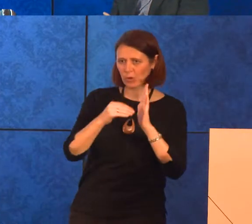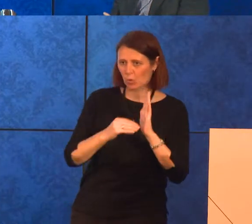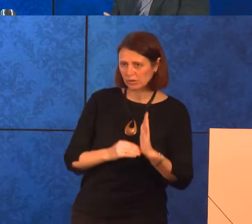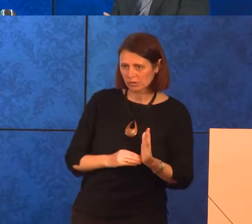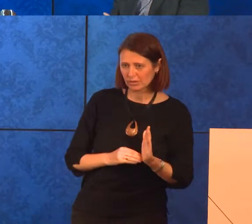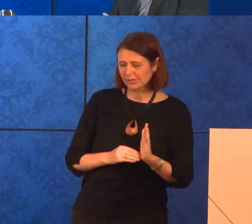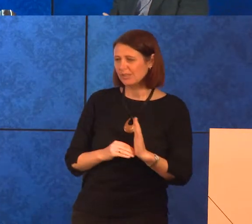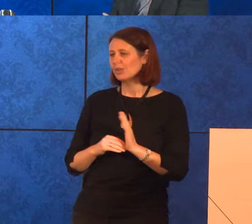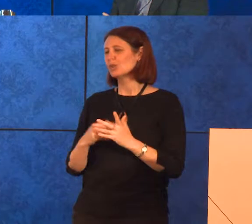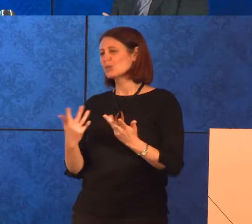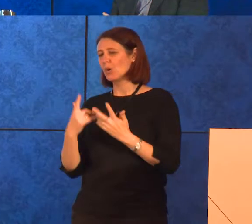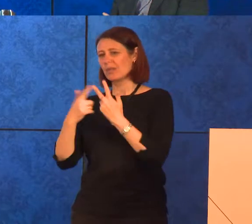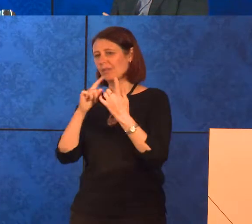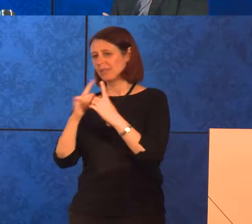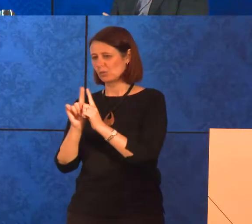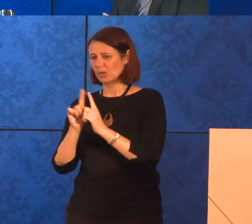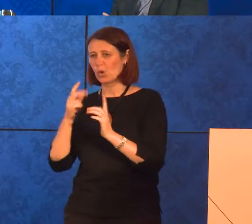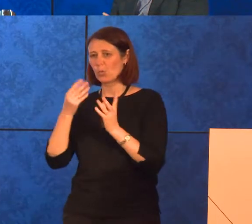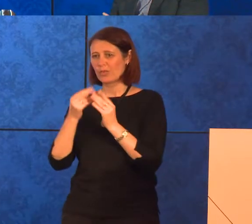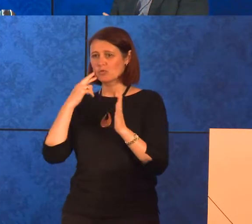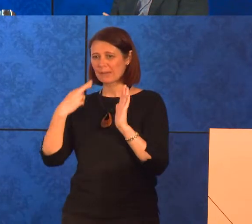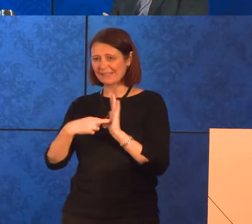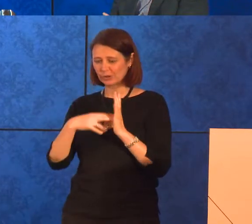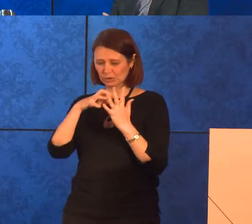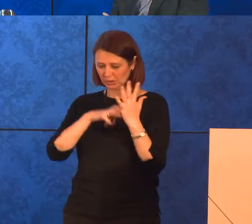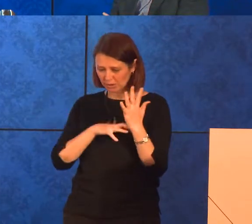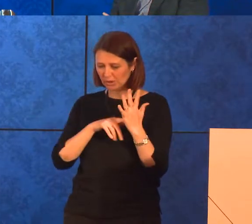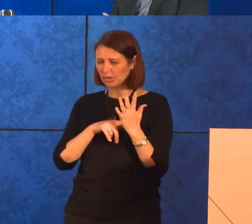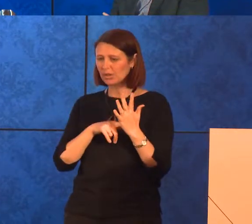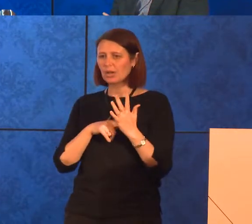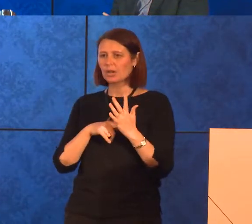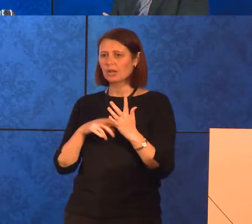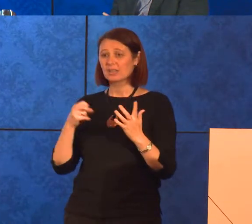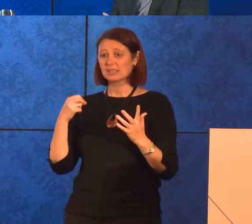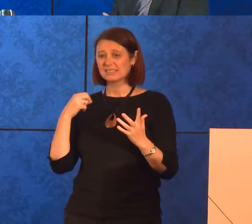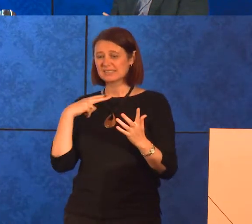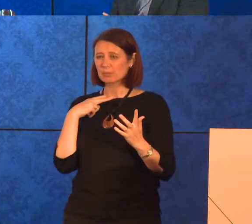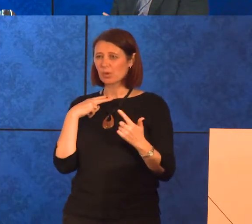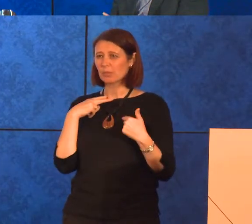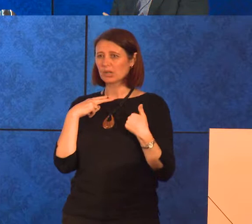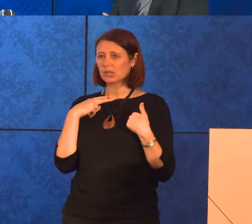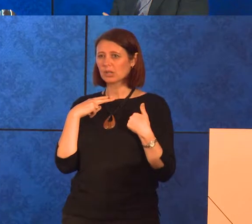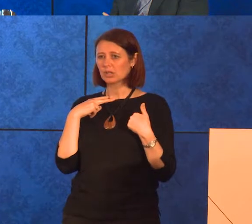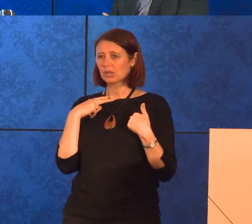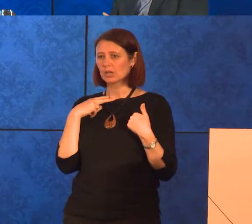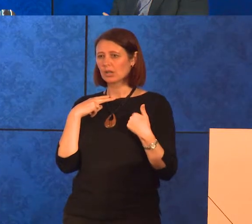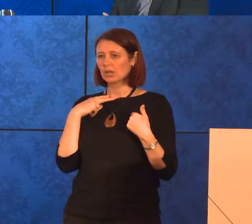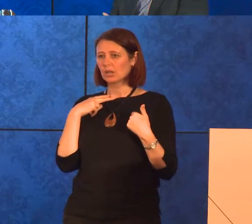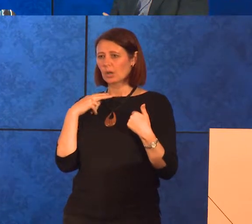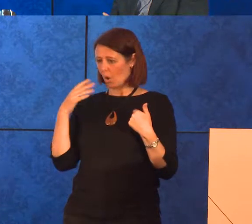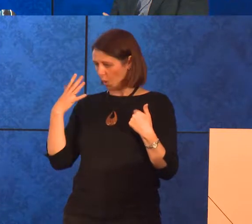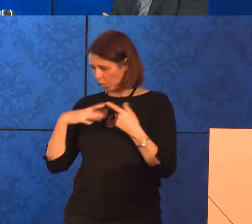The other thing too was the recommendations. So, the disappointment, I think, that came of wanting